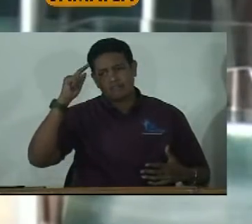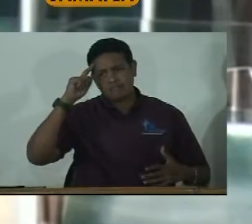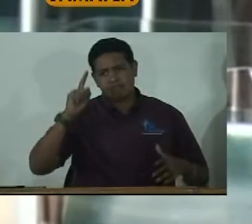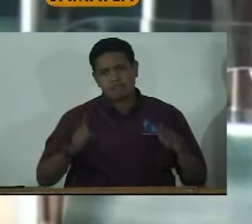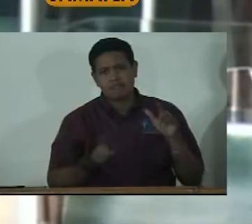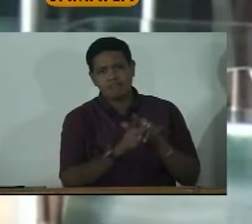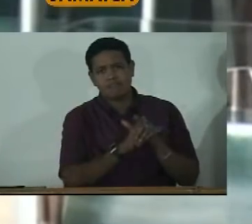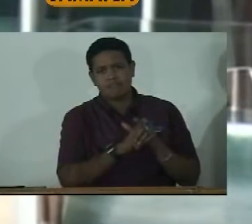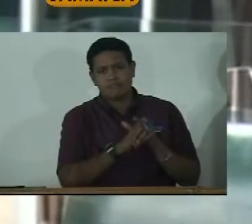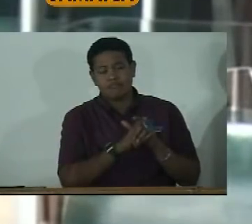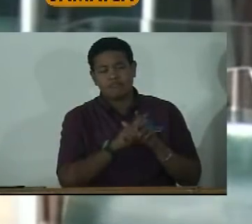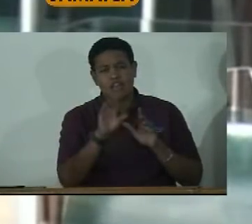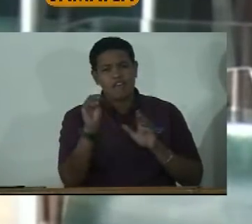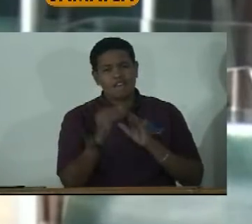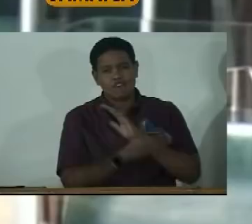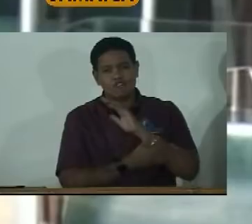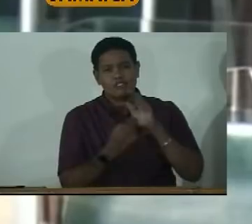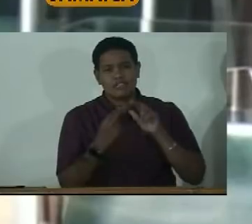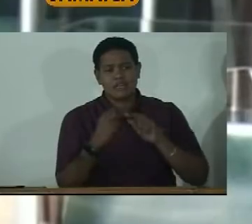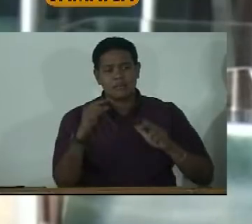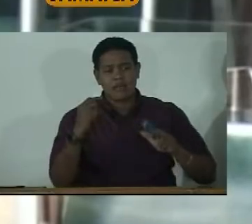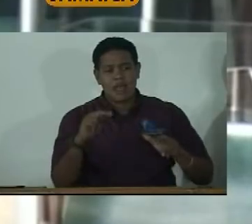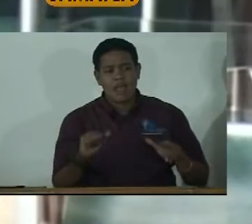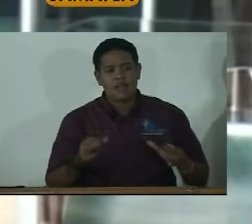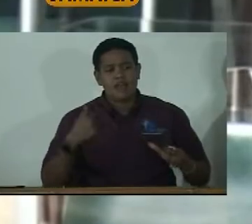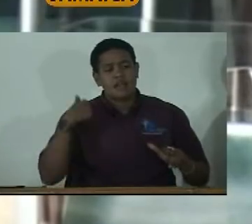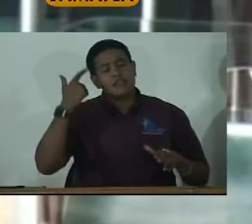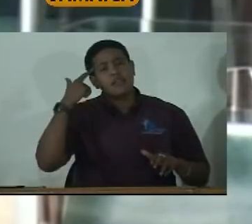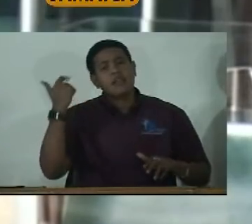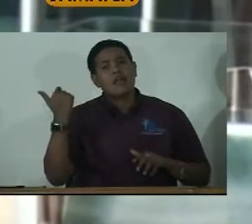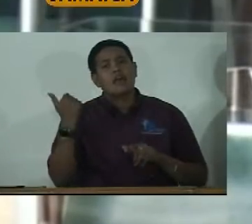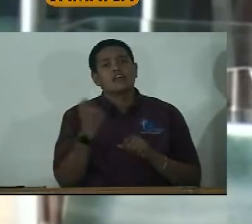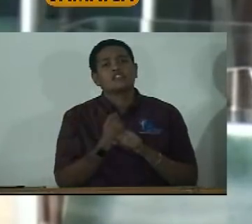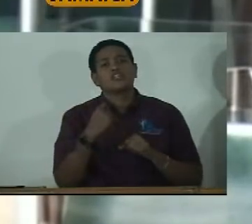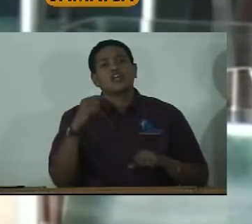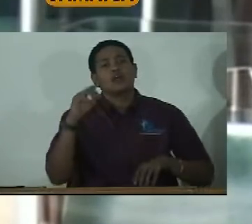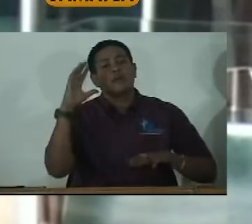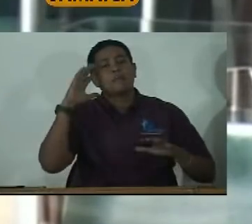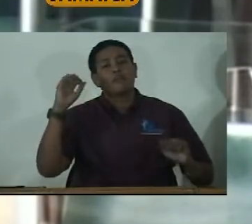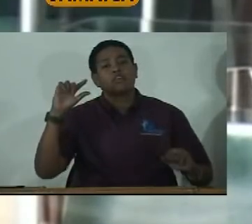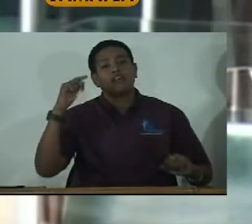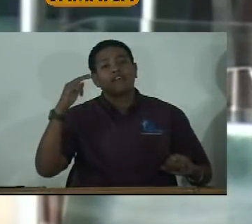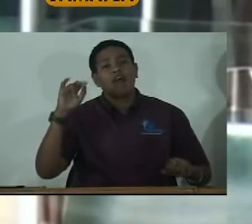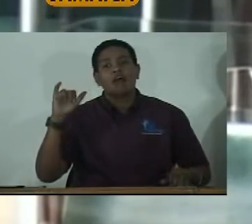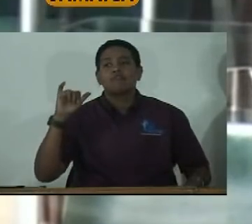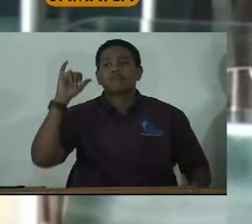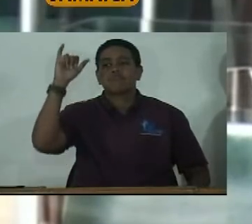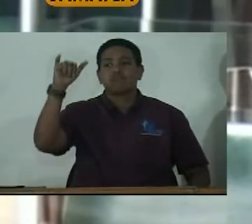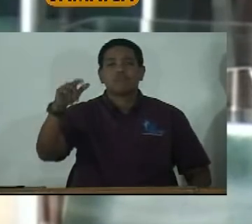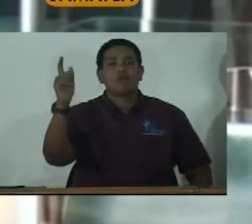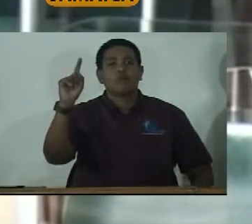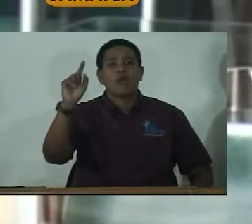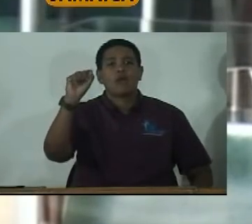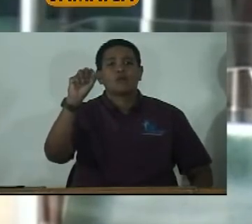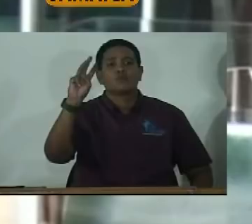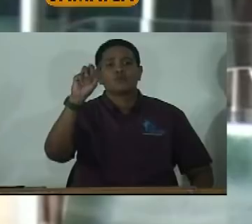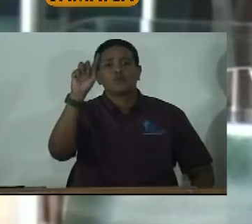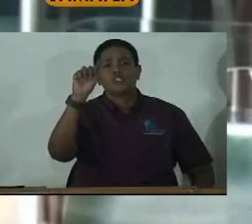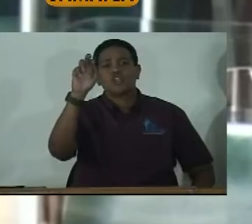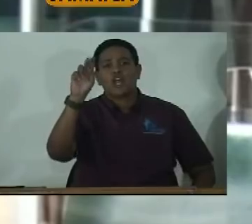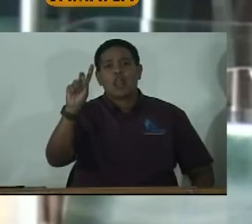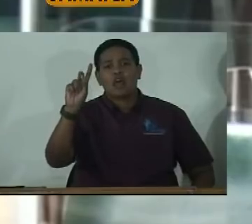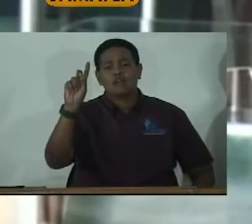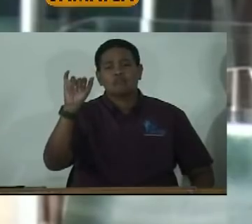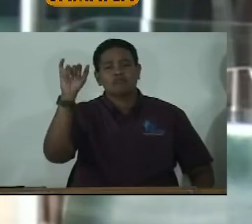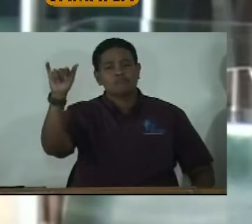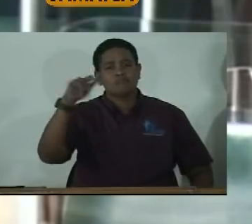Now, I think it was last year, the president of Ghana in his state visit to Switzerland made the announcement that they